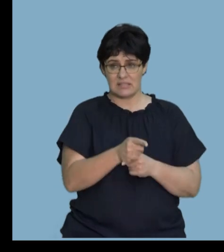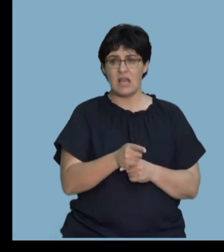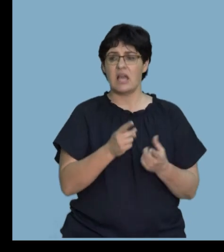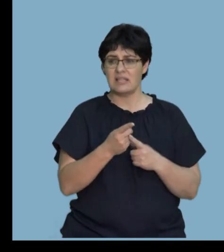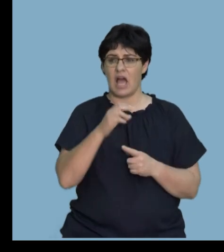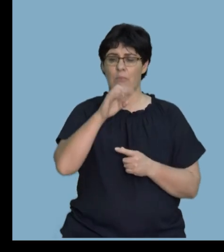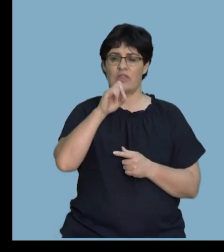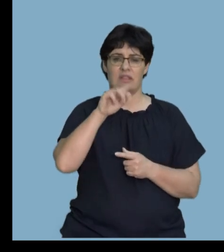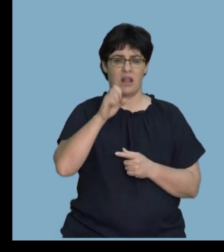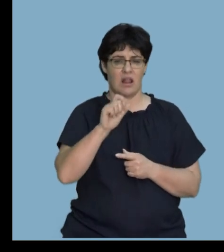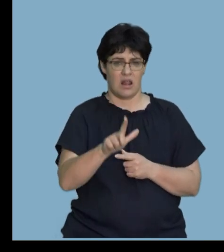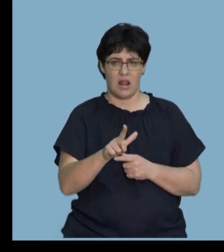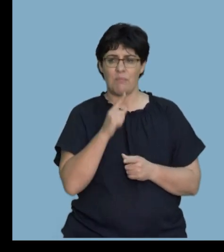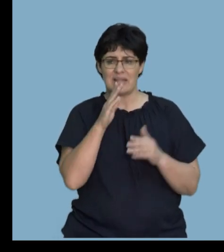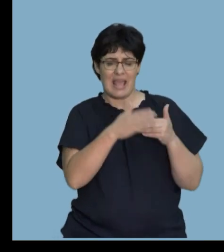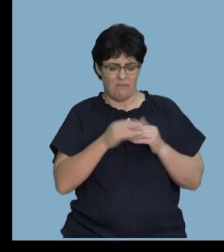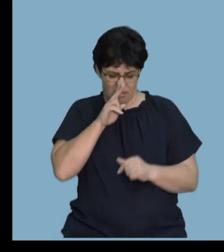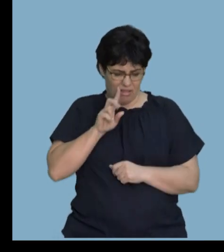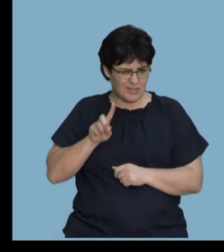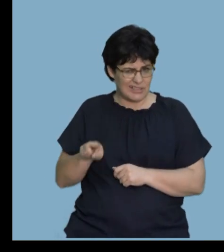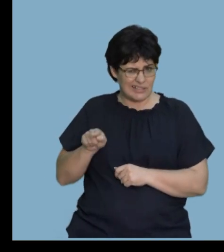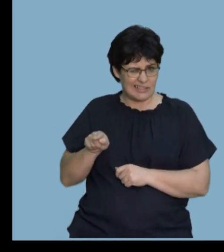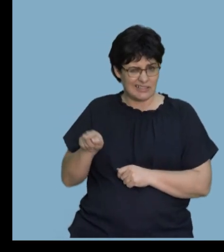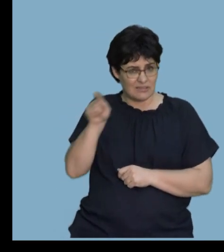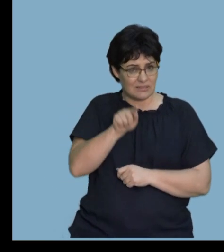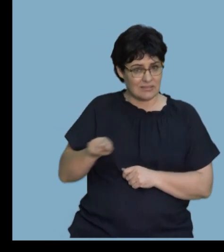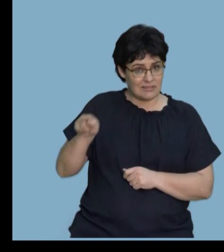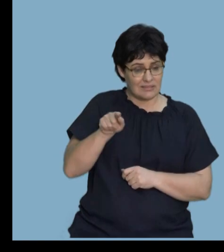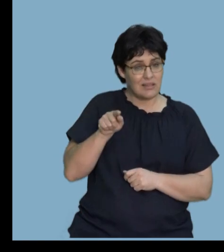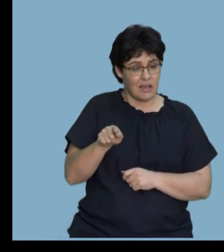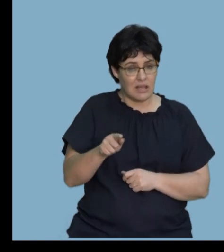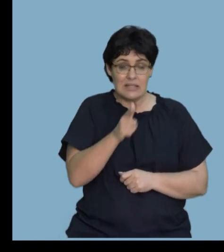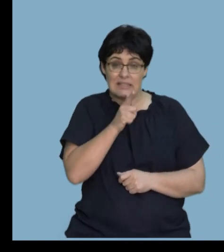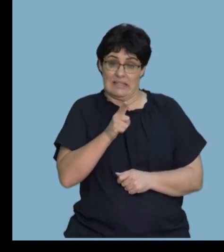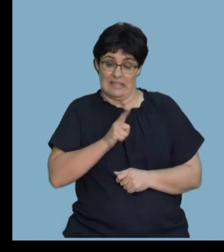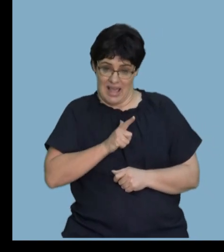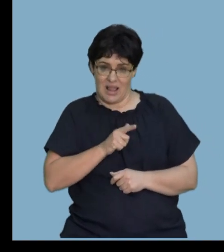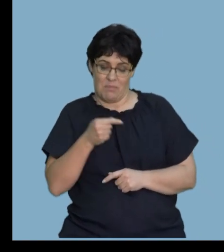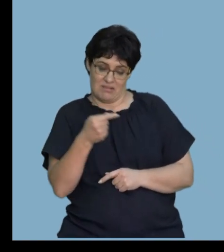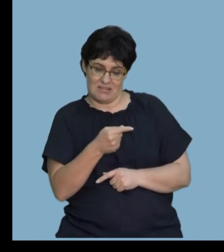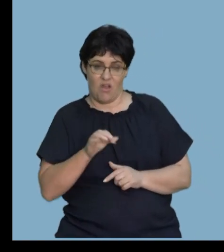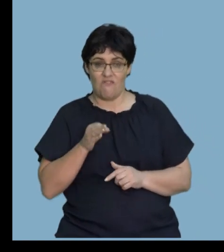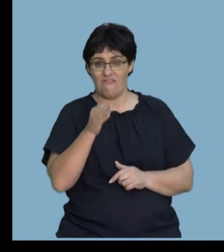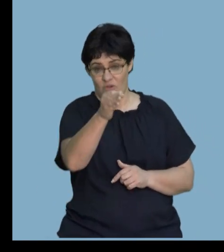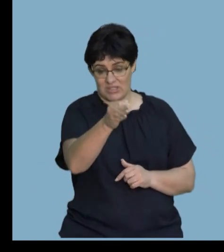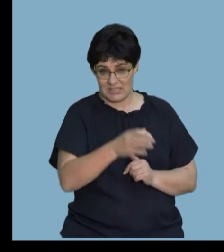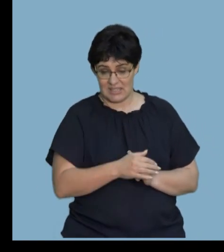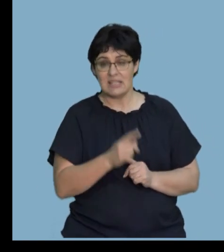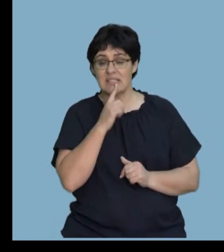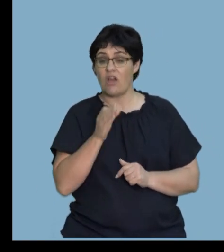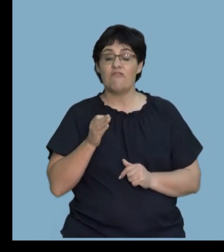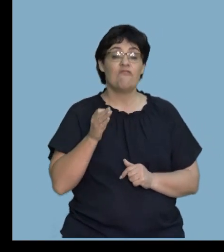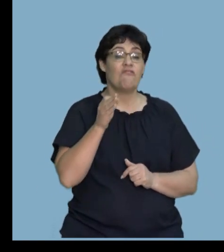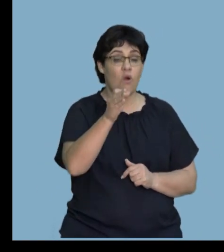equation. So it's a hypothetical, but pay careful attention to that. This tells us something about the forward reaction. It says